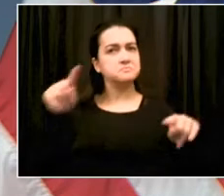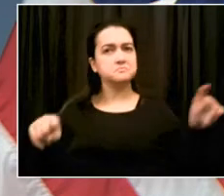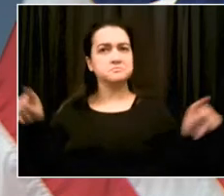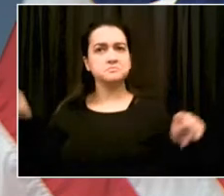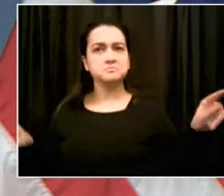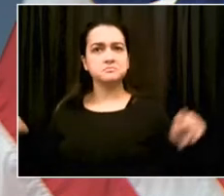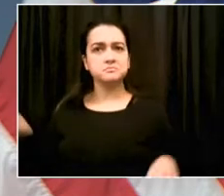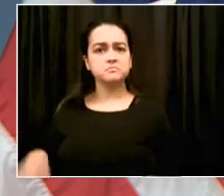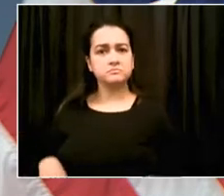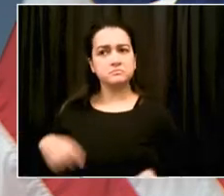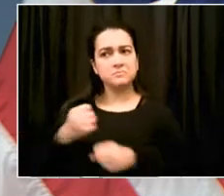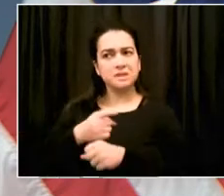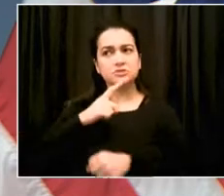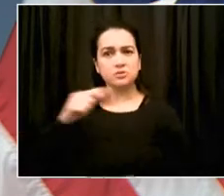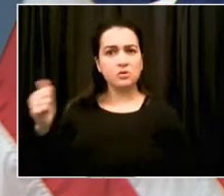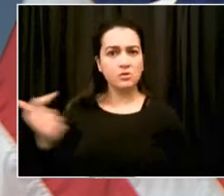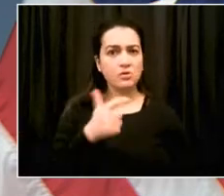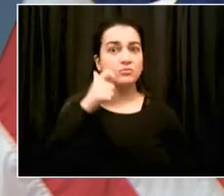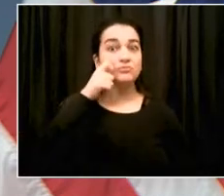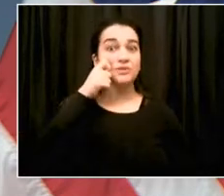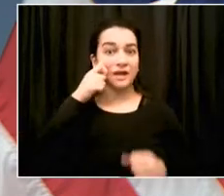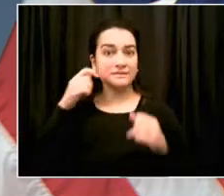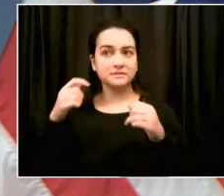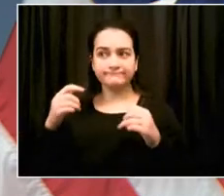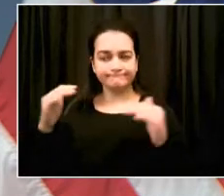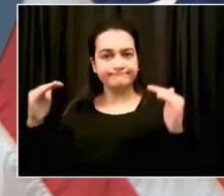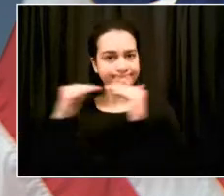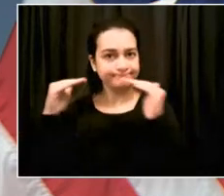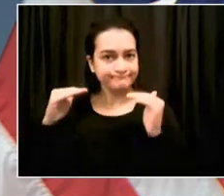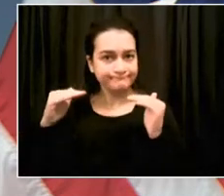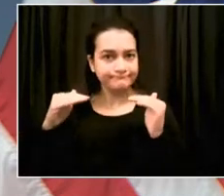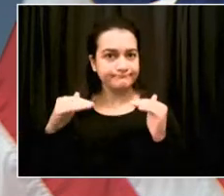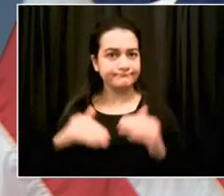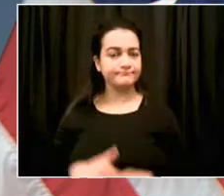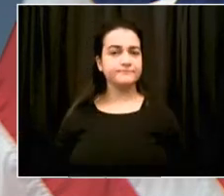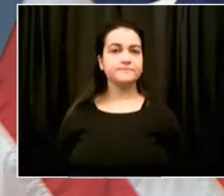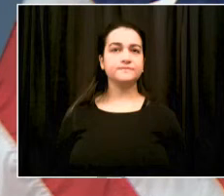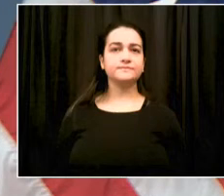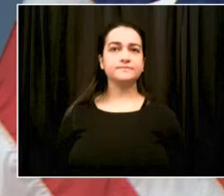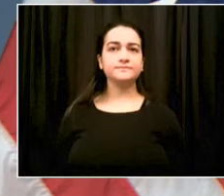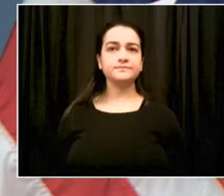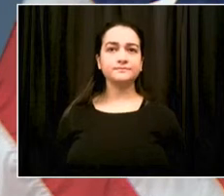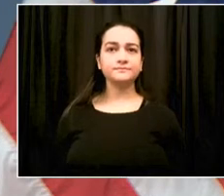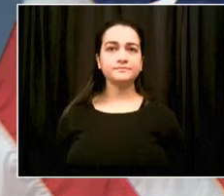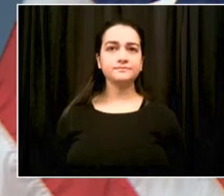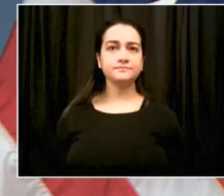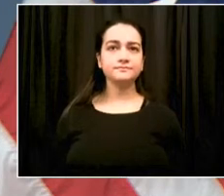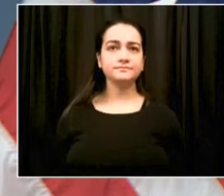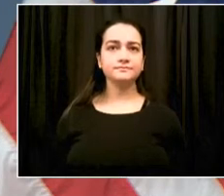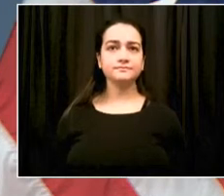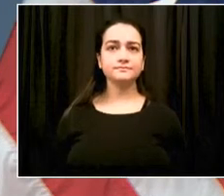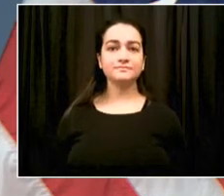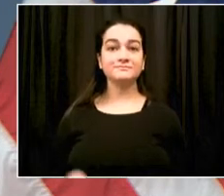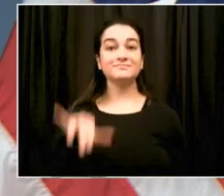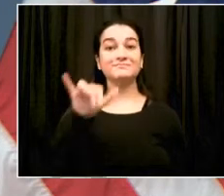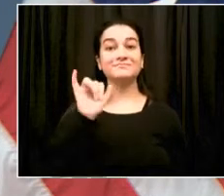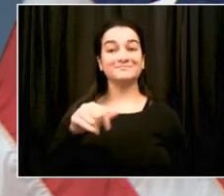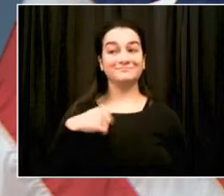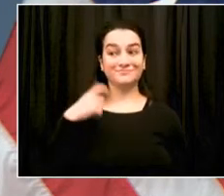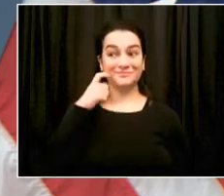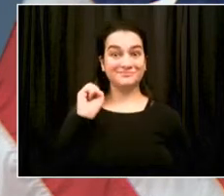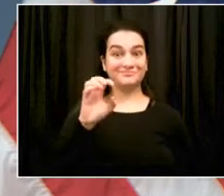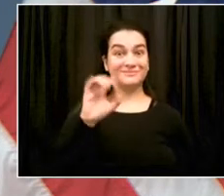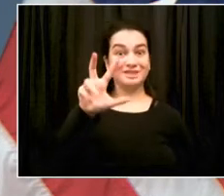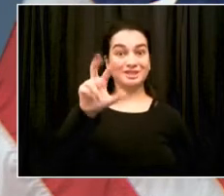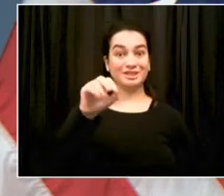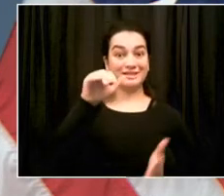We financed nearly 30,000 affordable homes in 2020. And as promised in last year's State of the City, more